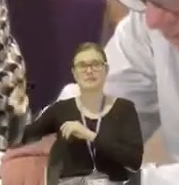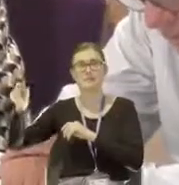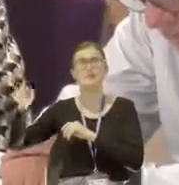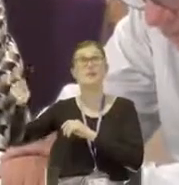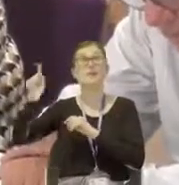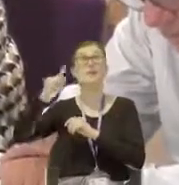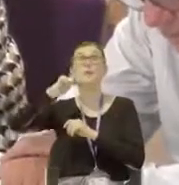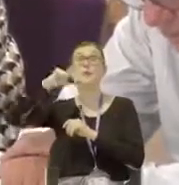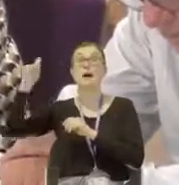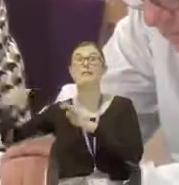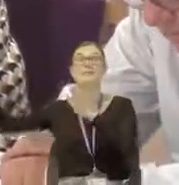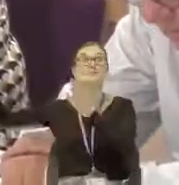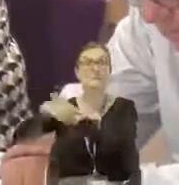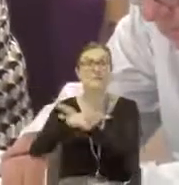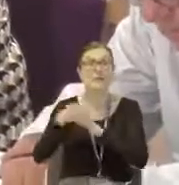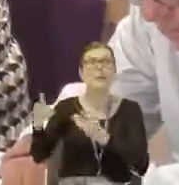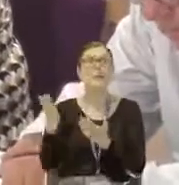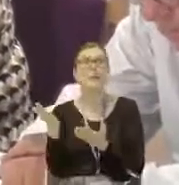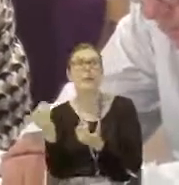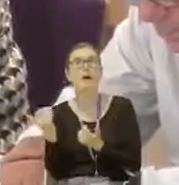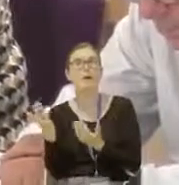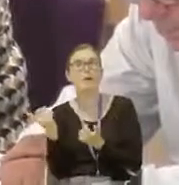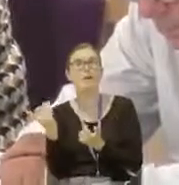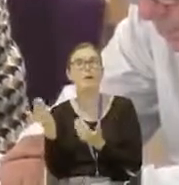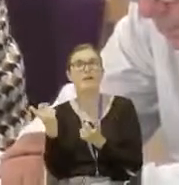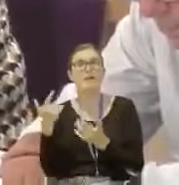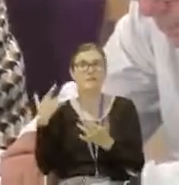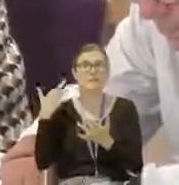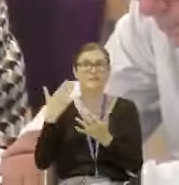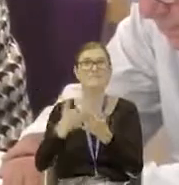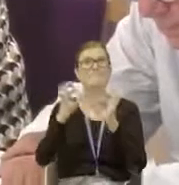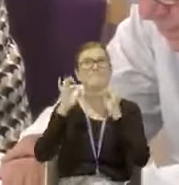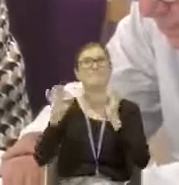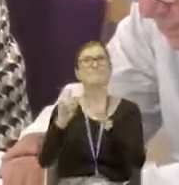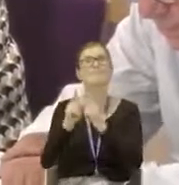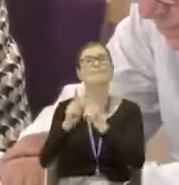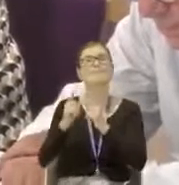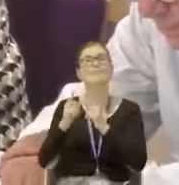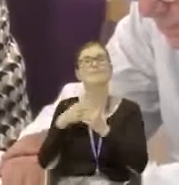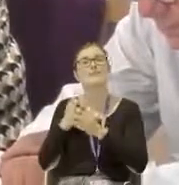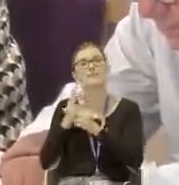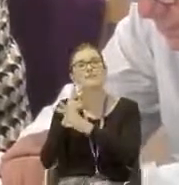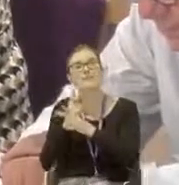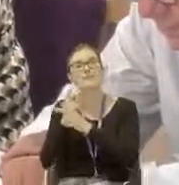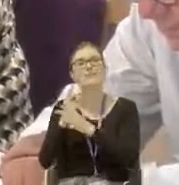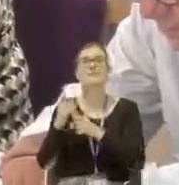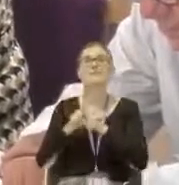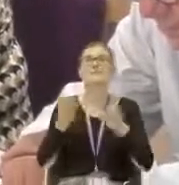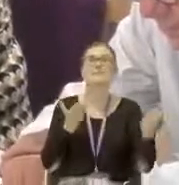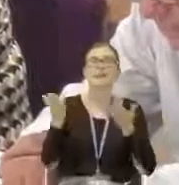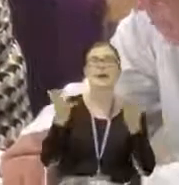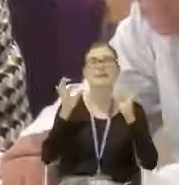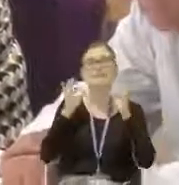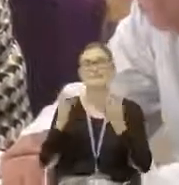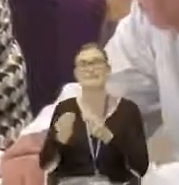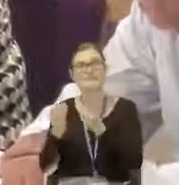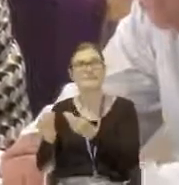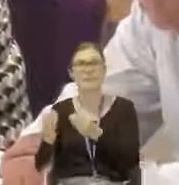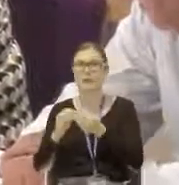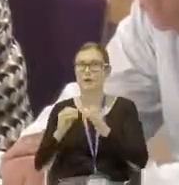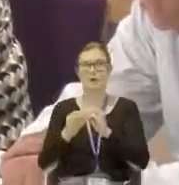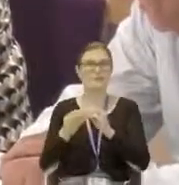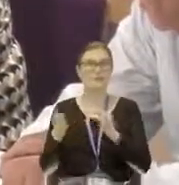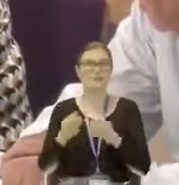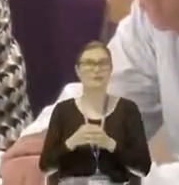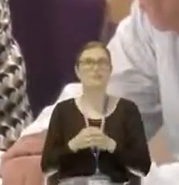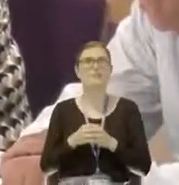the morning to come, some for the end of the war, and someone is